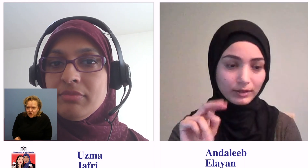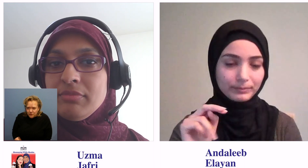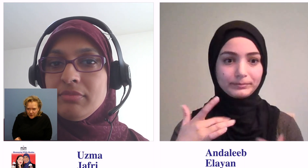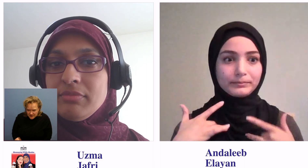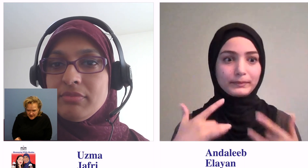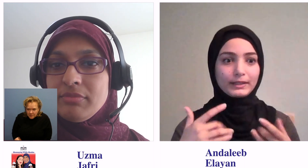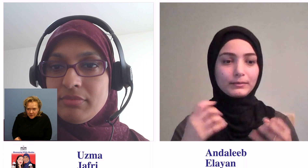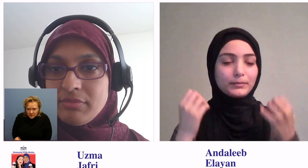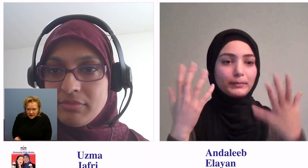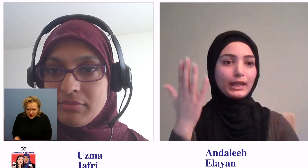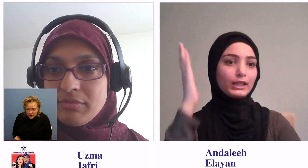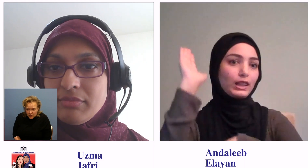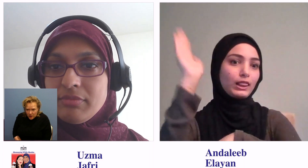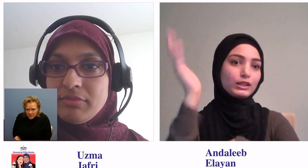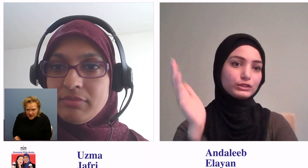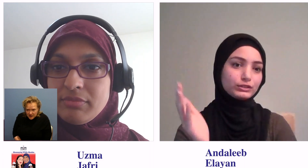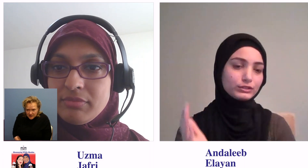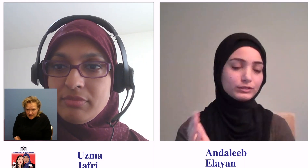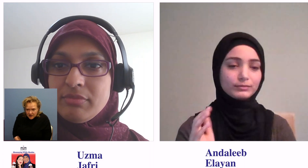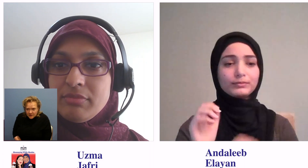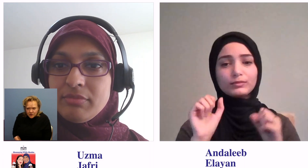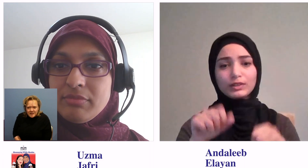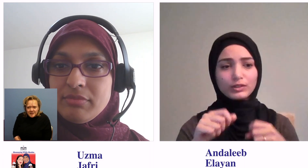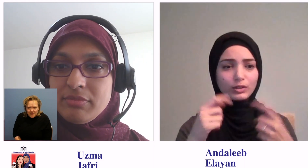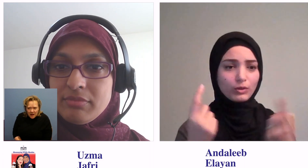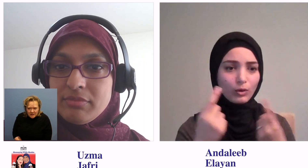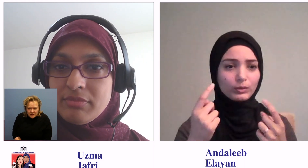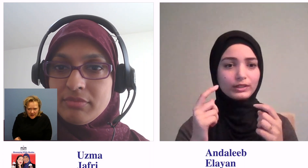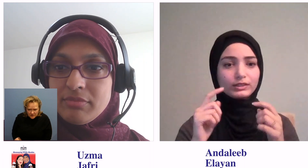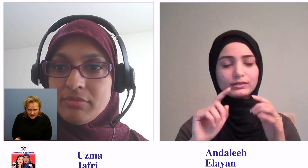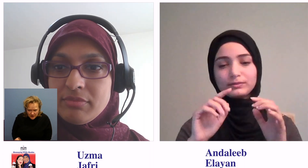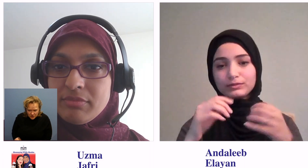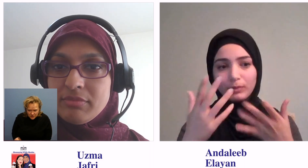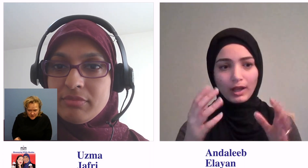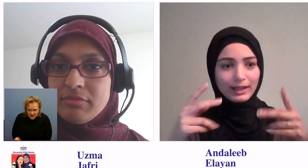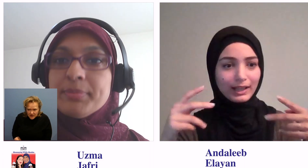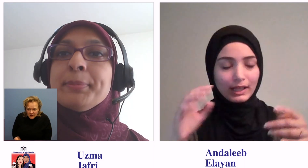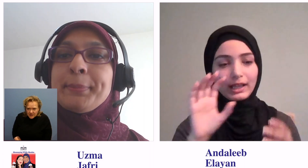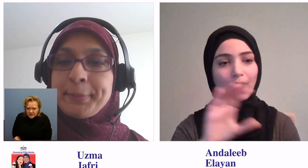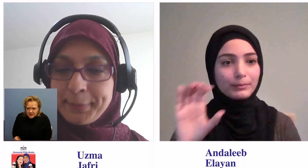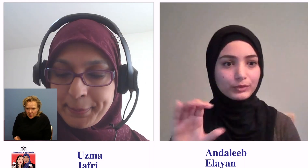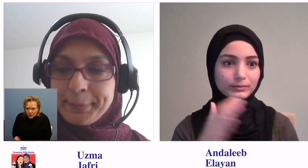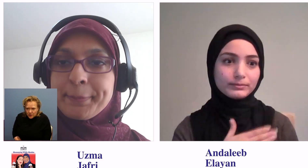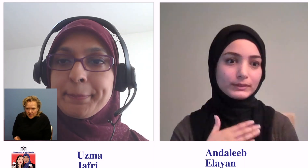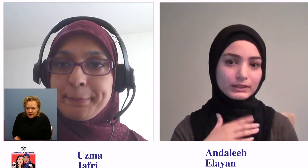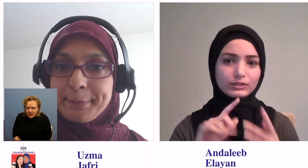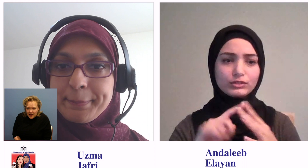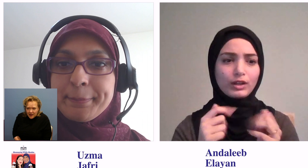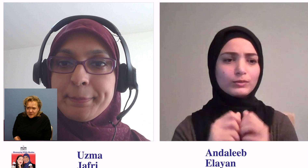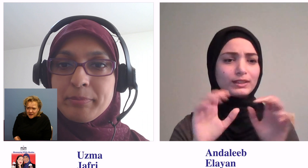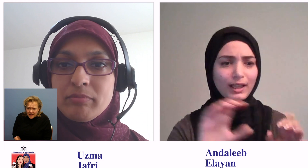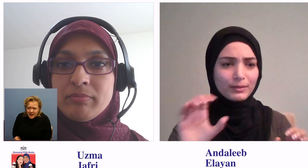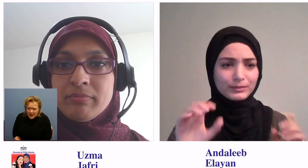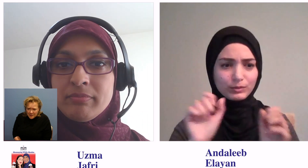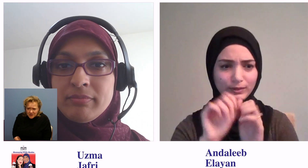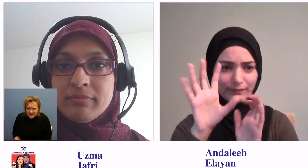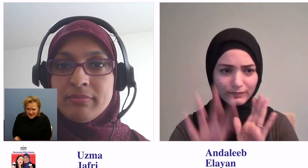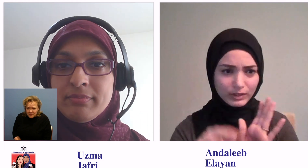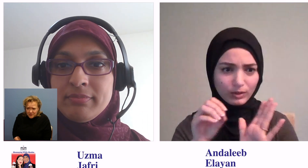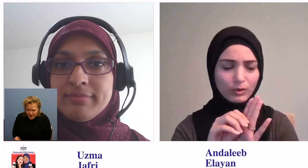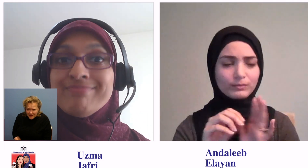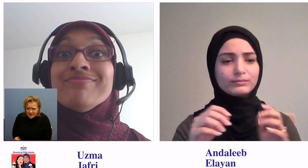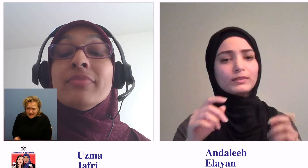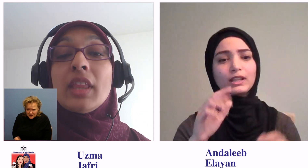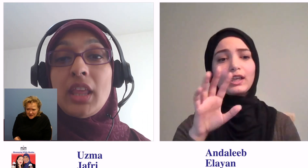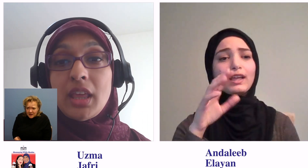So for example, like during Ramadan, there tends to be lots and lots of lectures. So getting captions